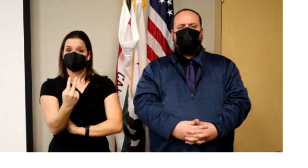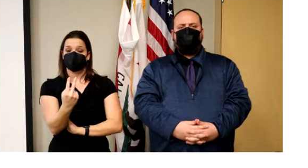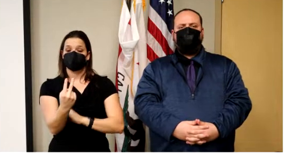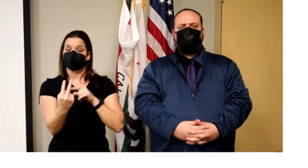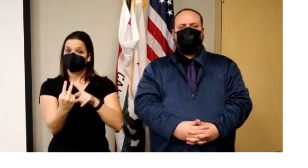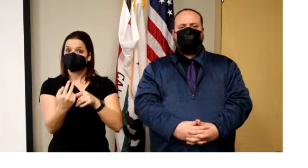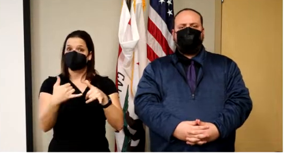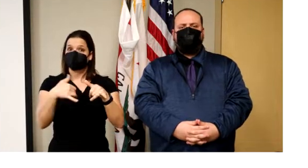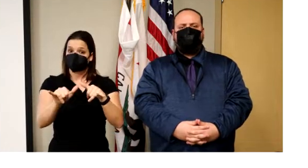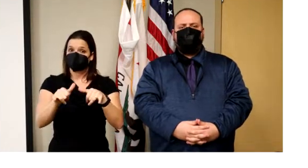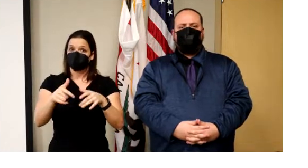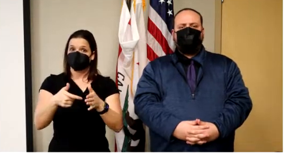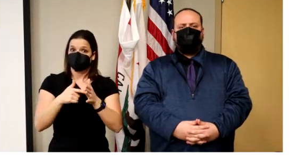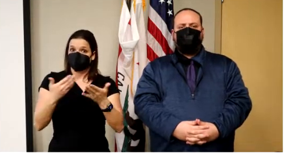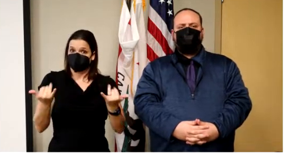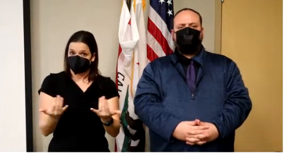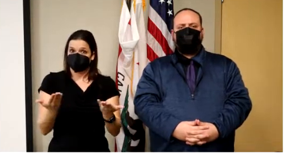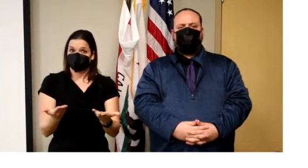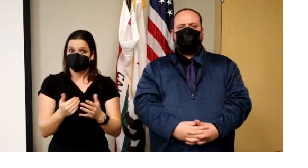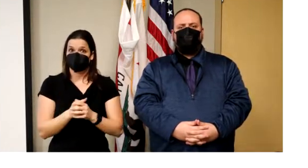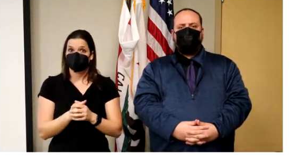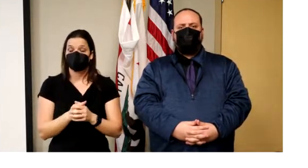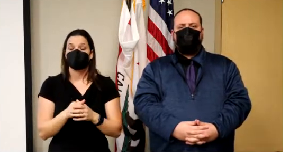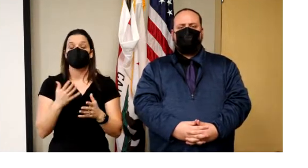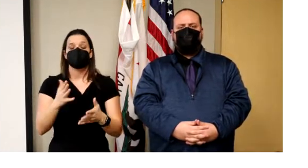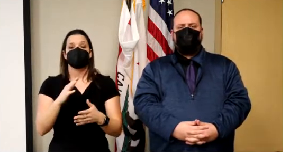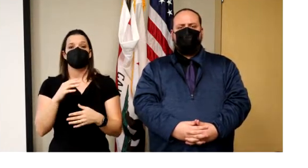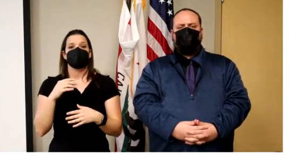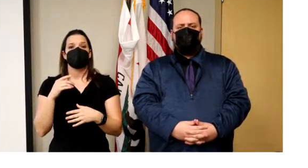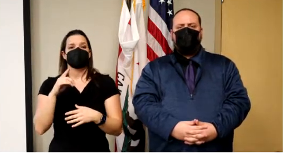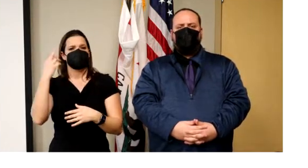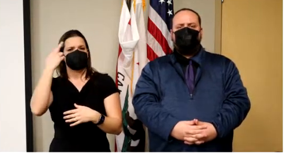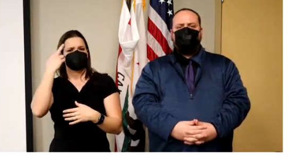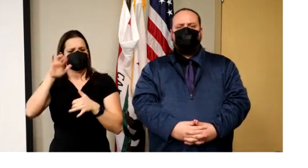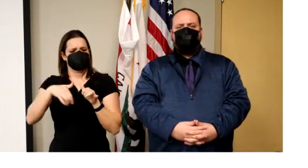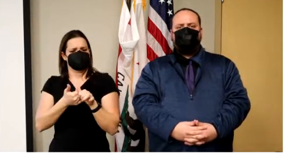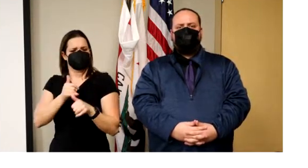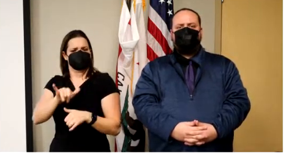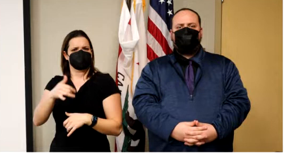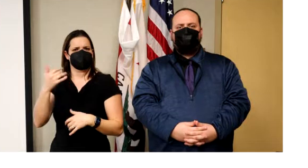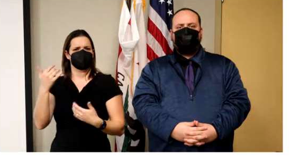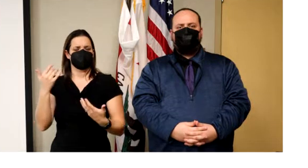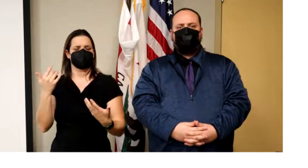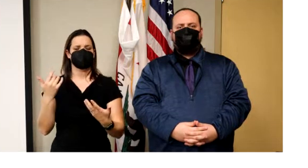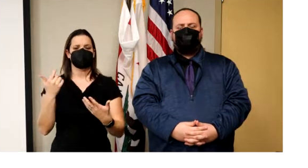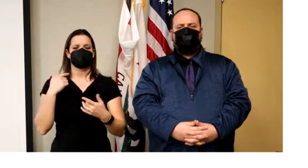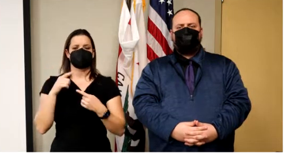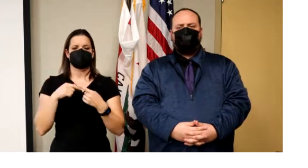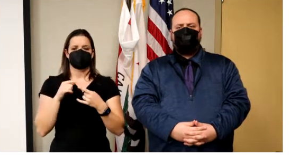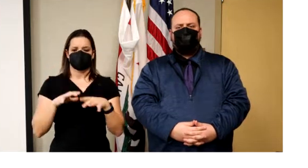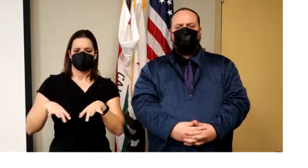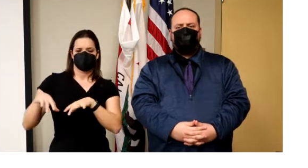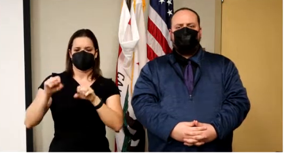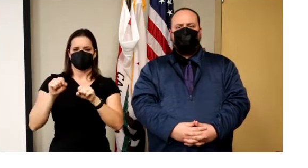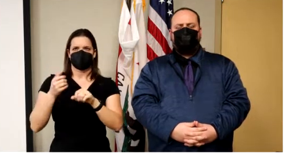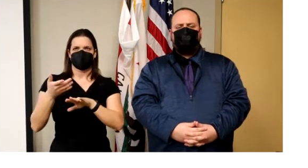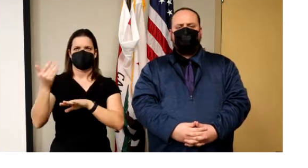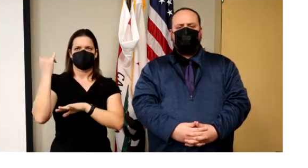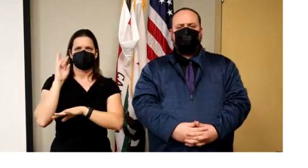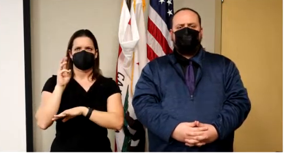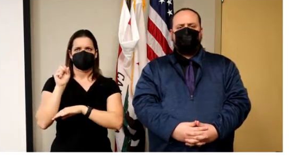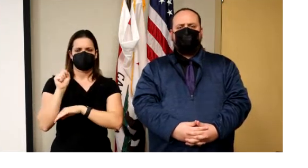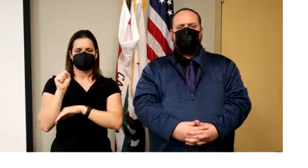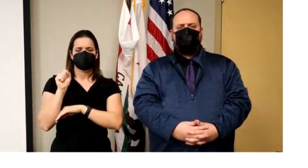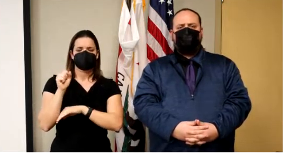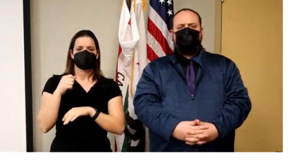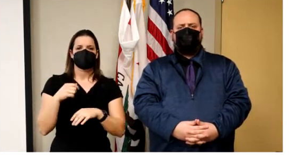still rules today. And the historical reason for this is When this was adopted back in the 60s